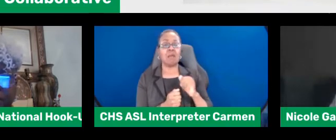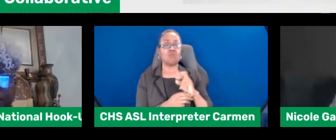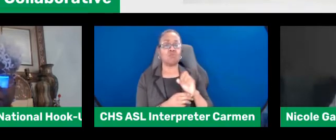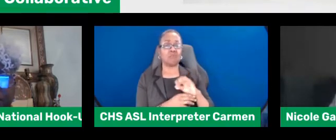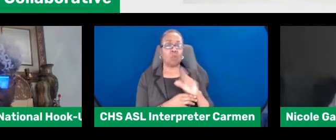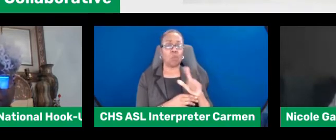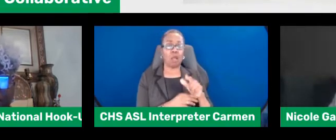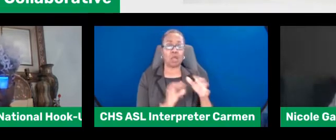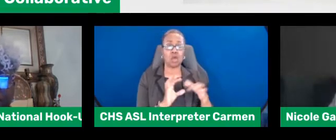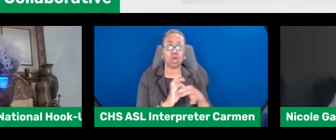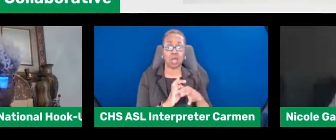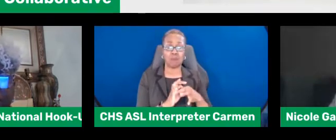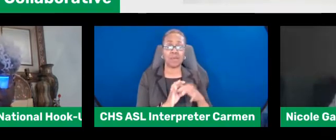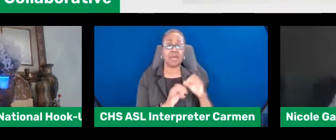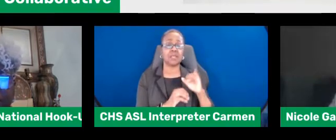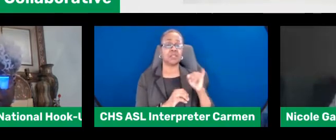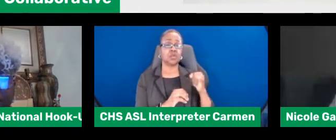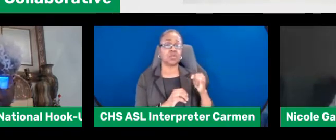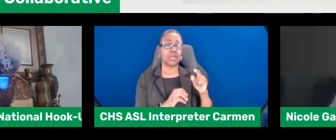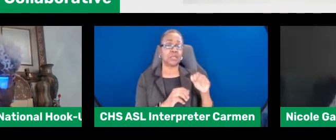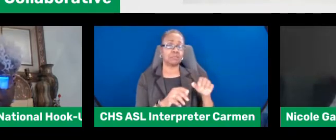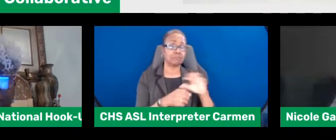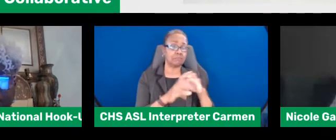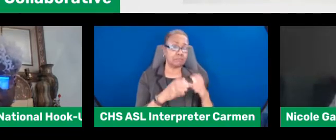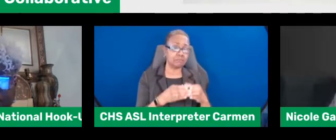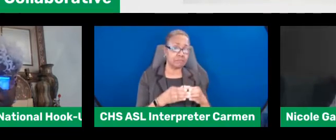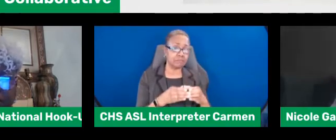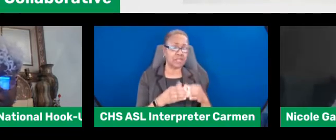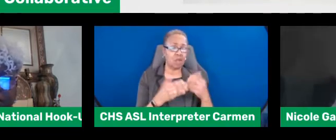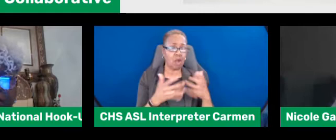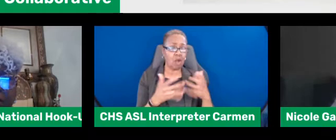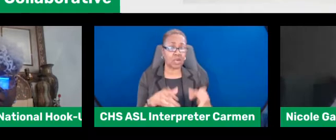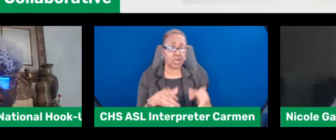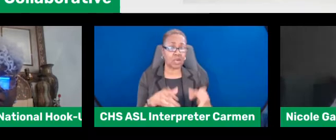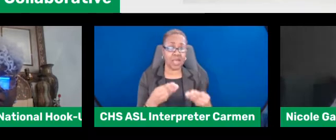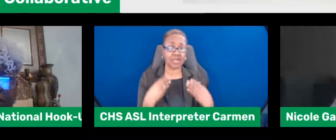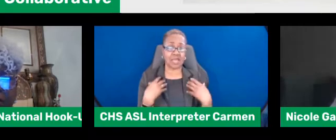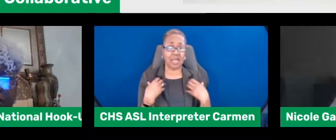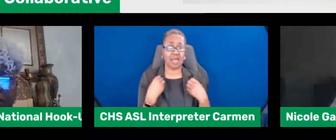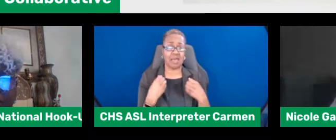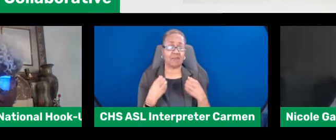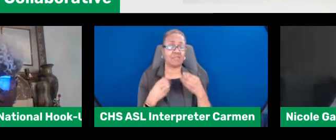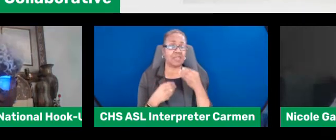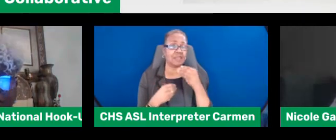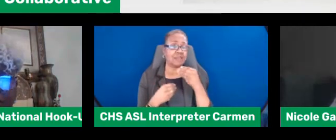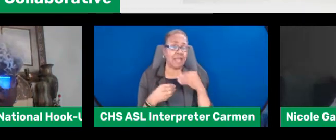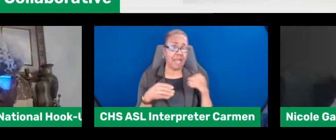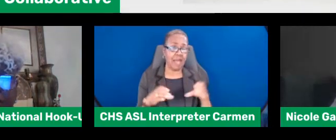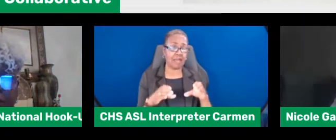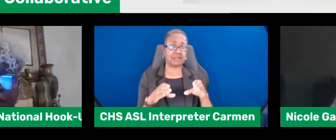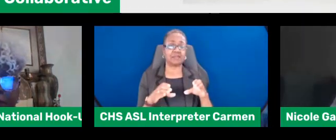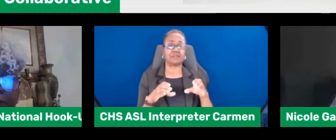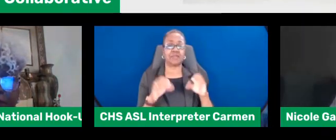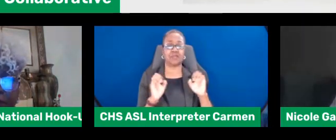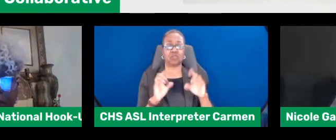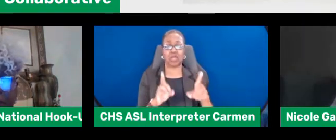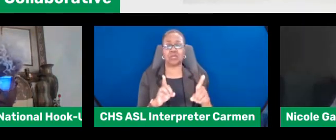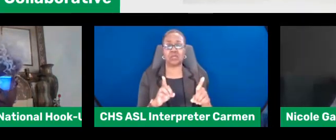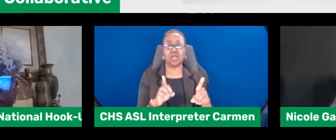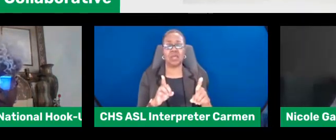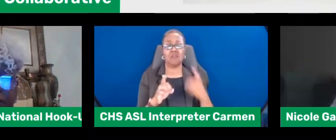chapter site, which are already providing healthy eating, active living education, adult and youth